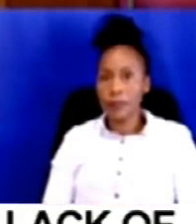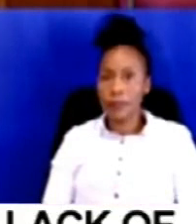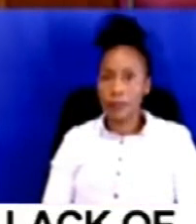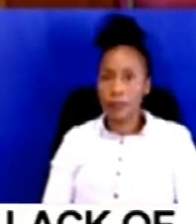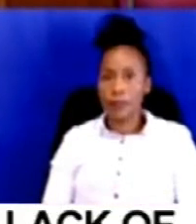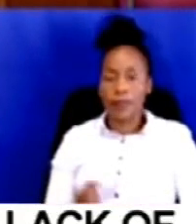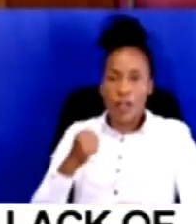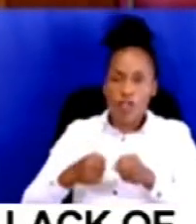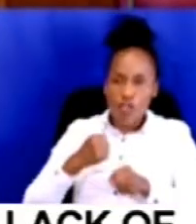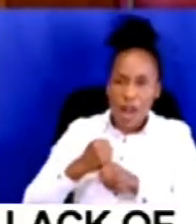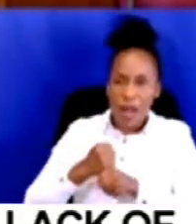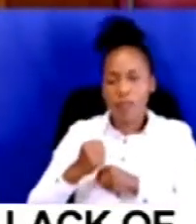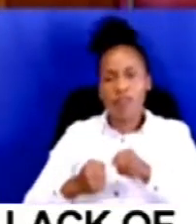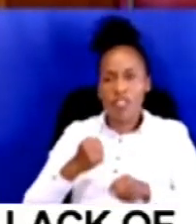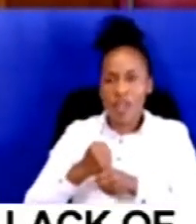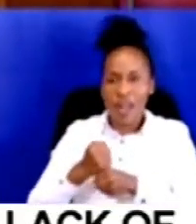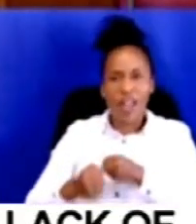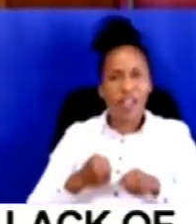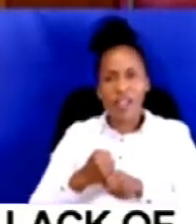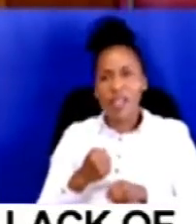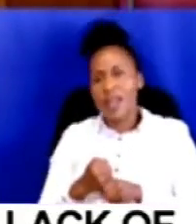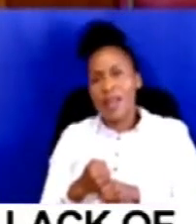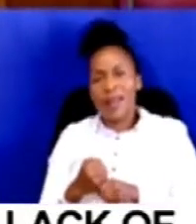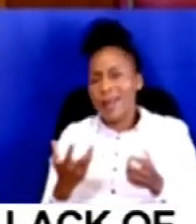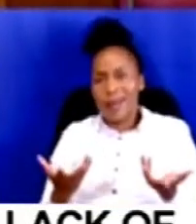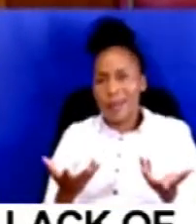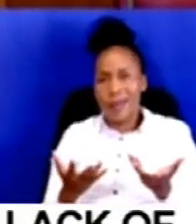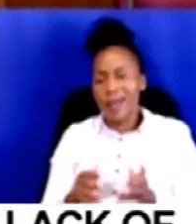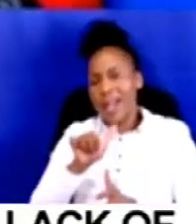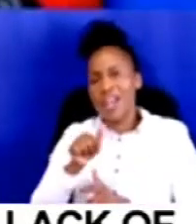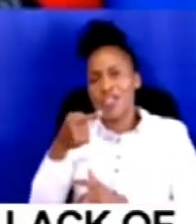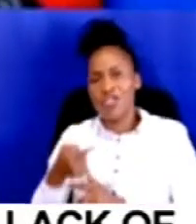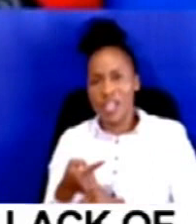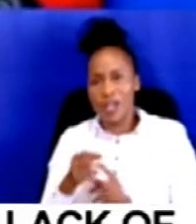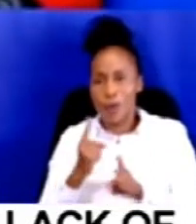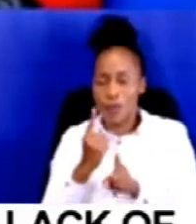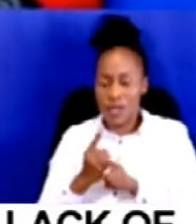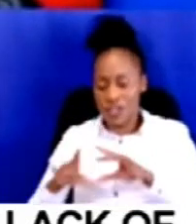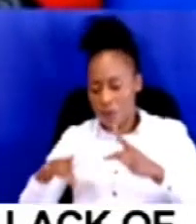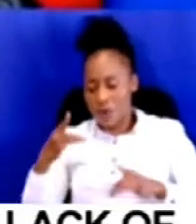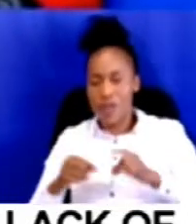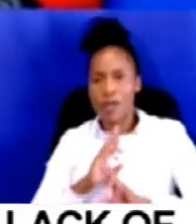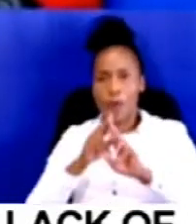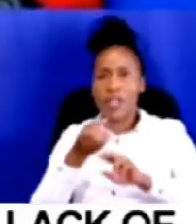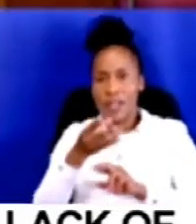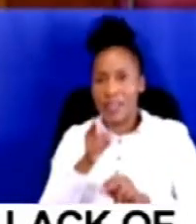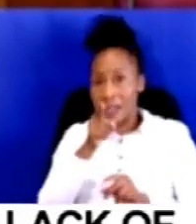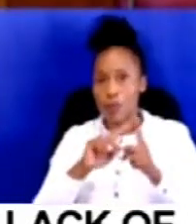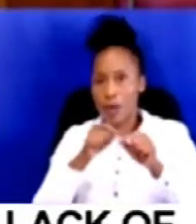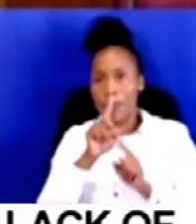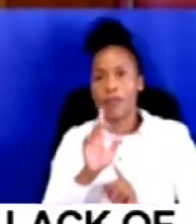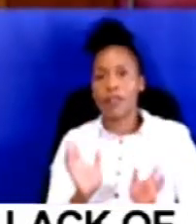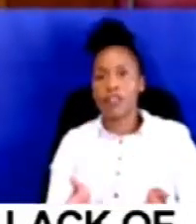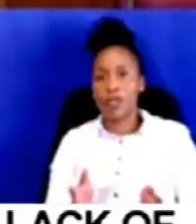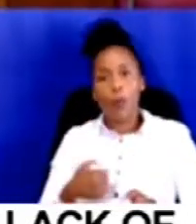year after year, the Auditor General published audit reports, like you mentioned, and we all